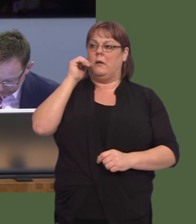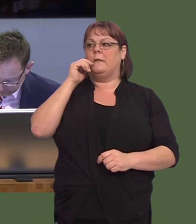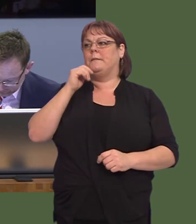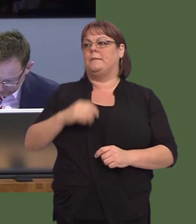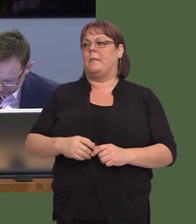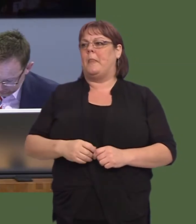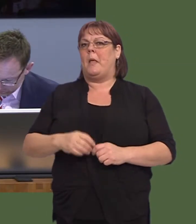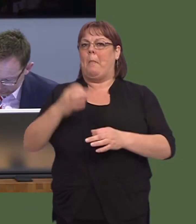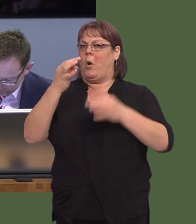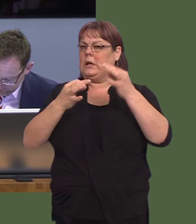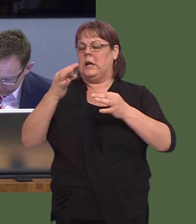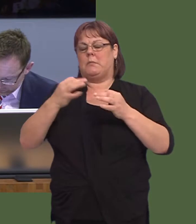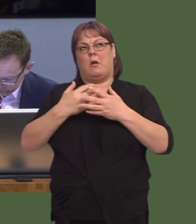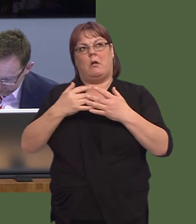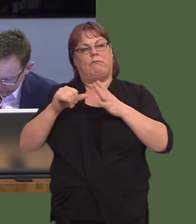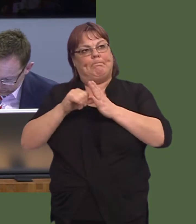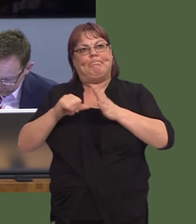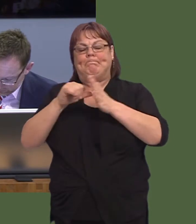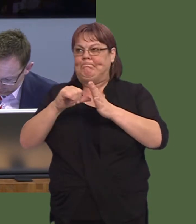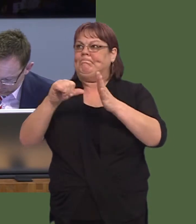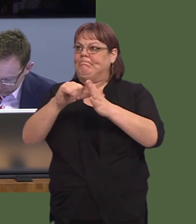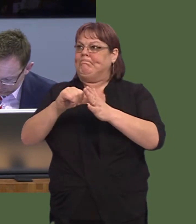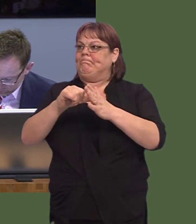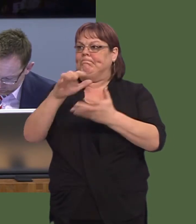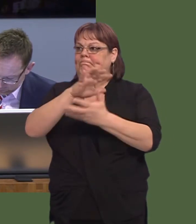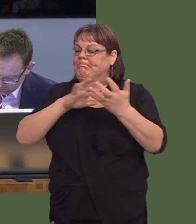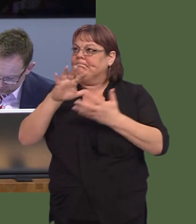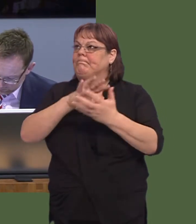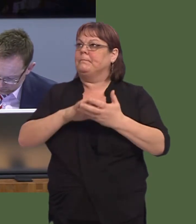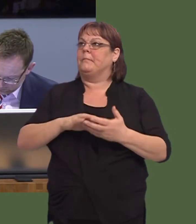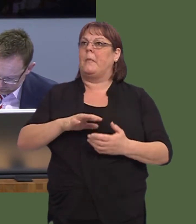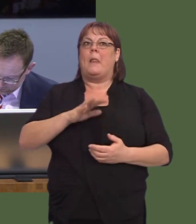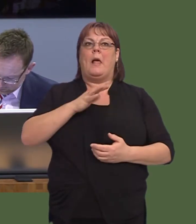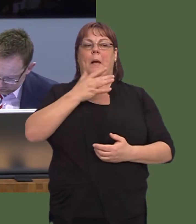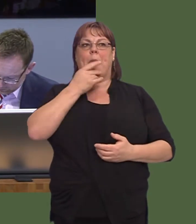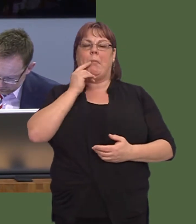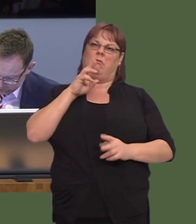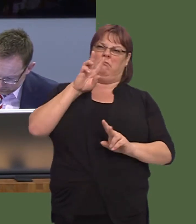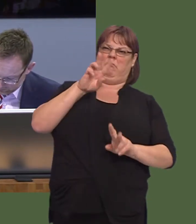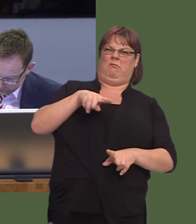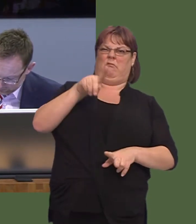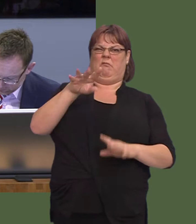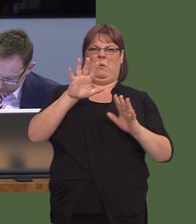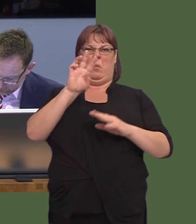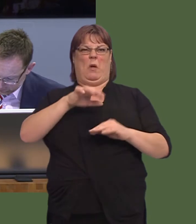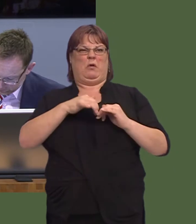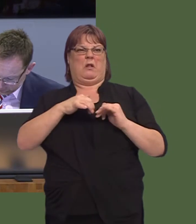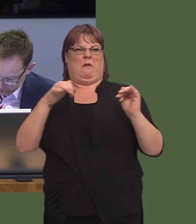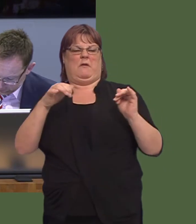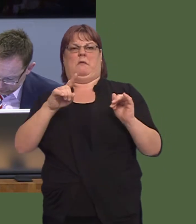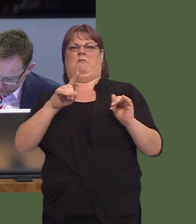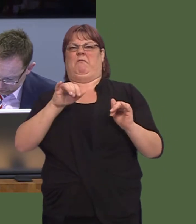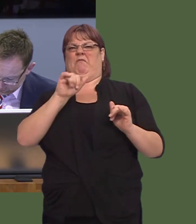torrid times in politics, and I think the esteem in which we are held is suffering. And I think the